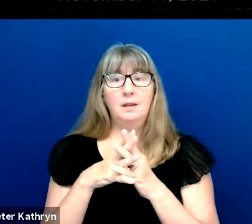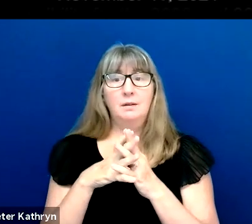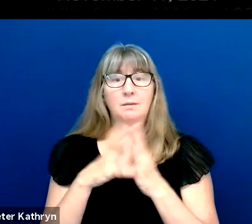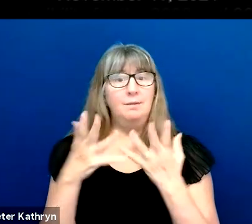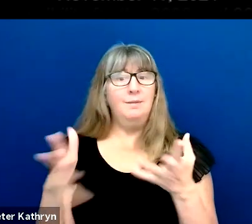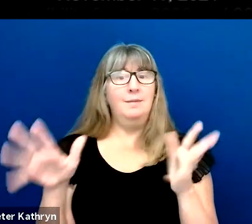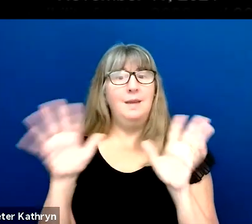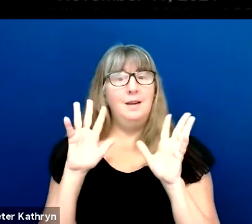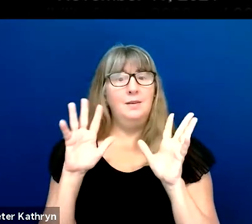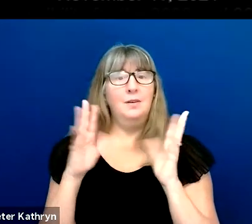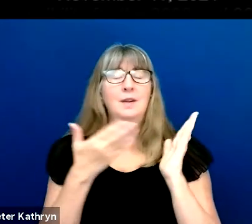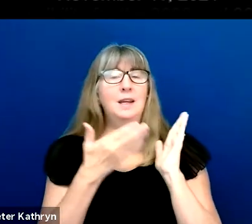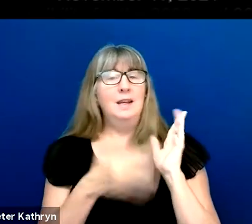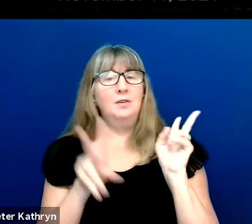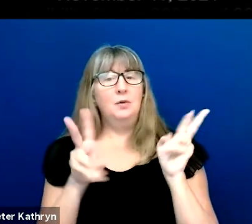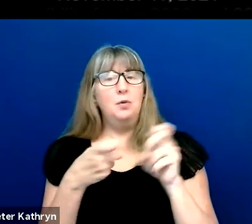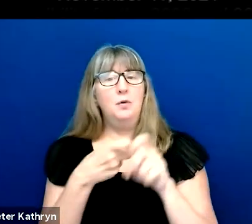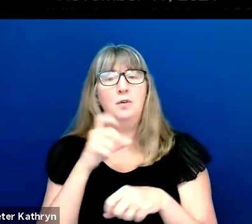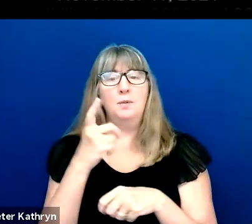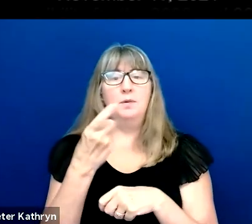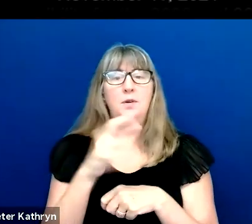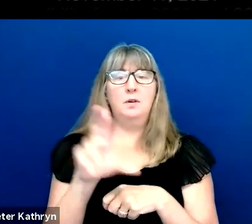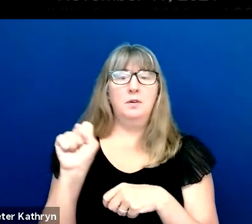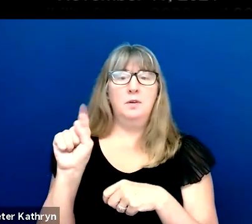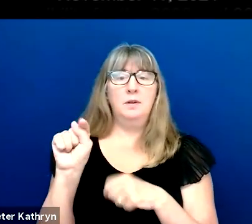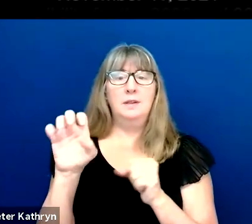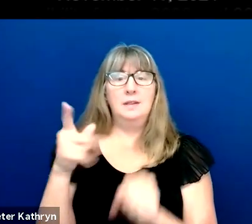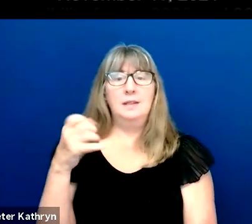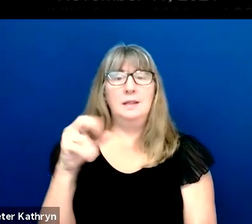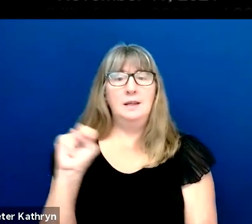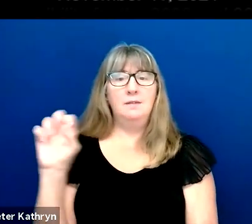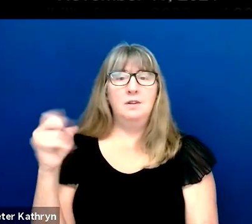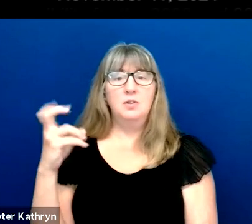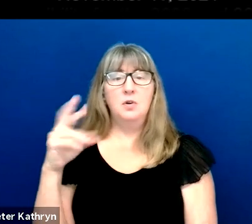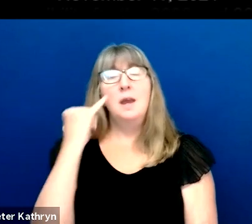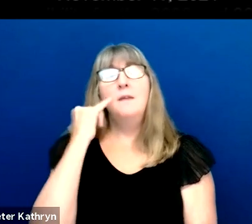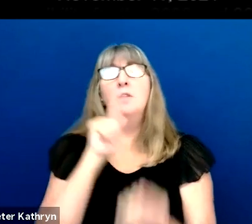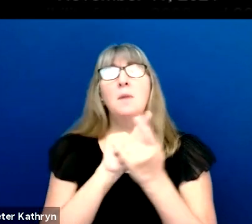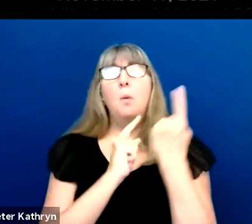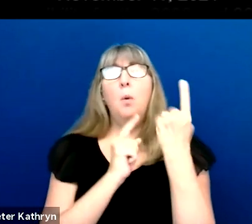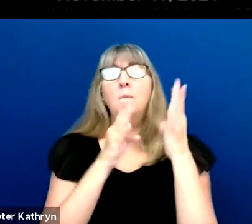all. And this quote to Dr. Stephen Shore: if you've met one person with autism, you have met one person with autism.